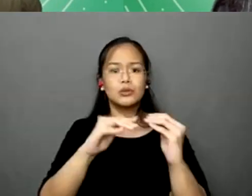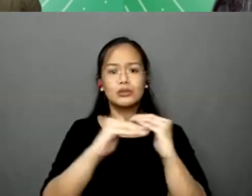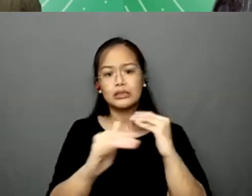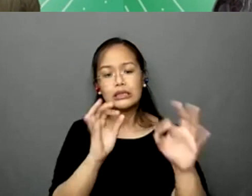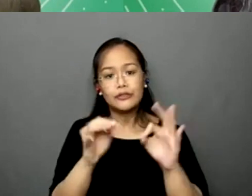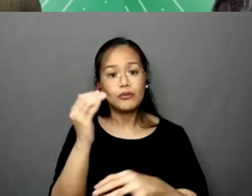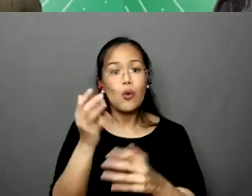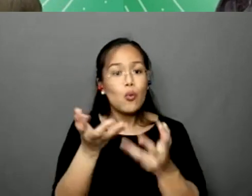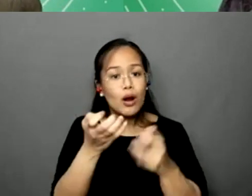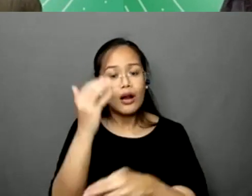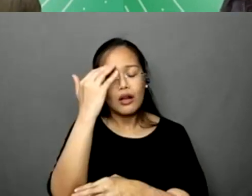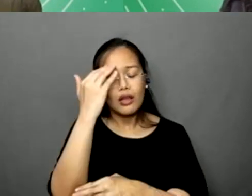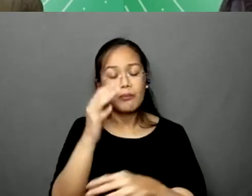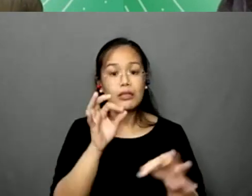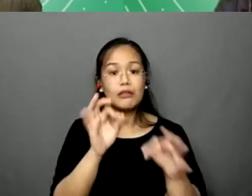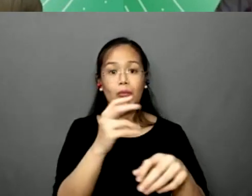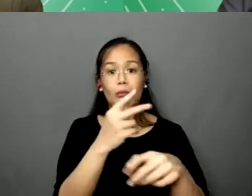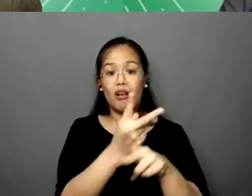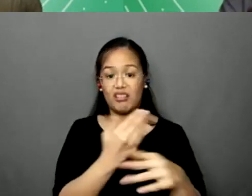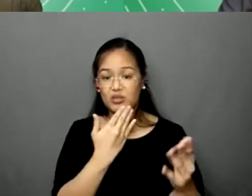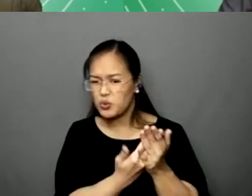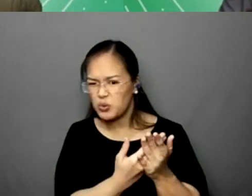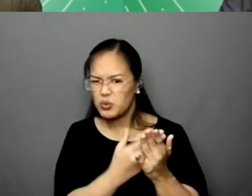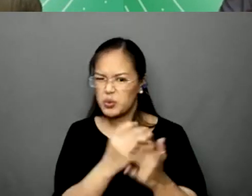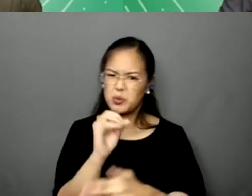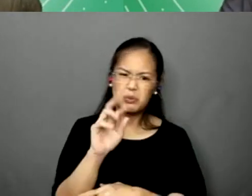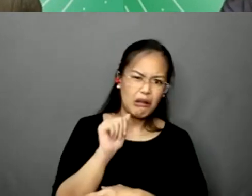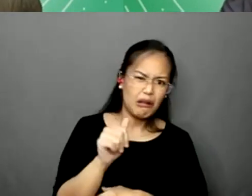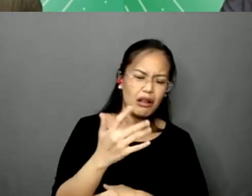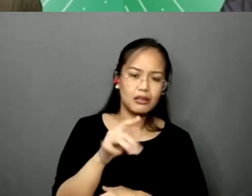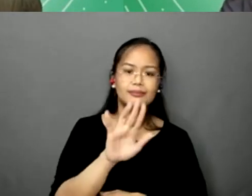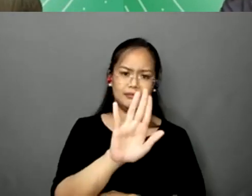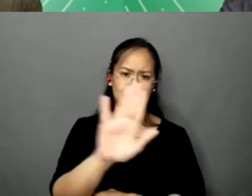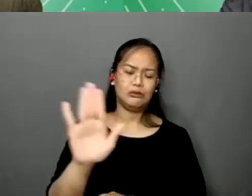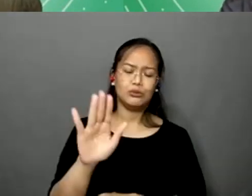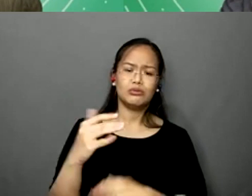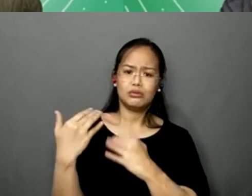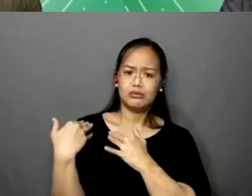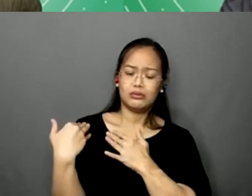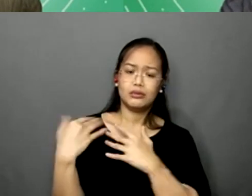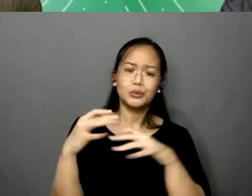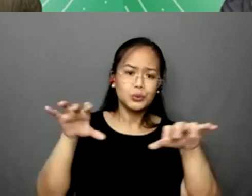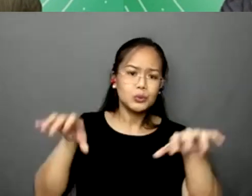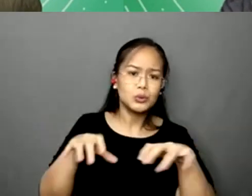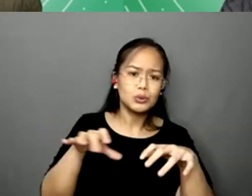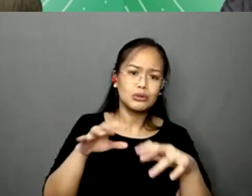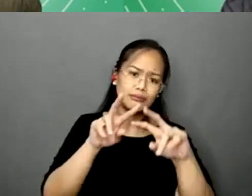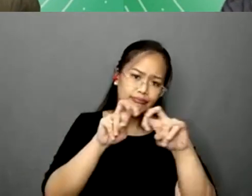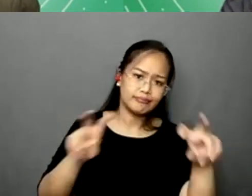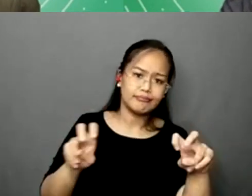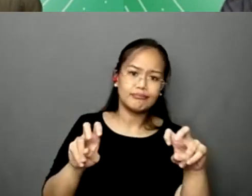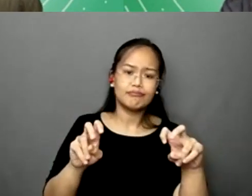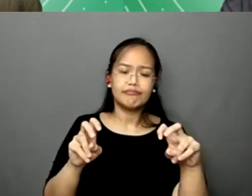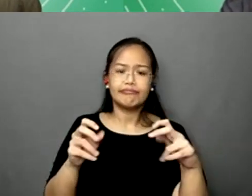your products are good, then it does take effort on your part to research and look into those things. And